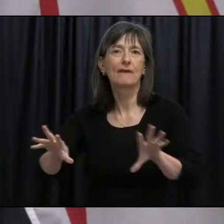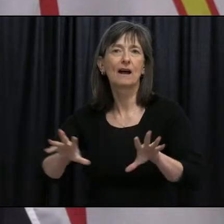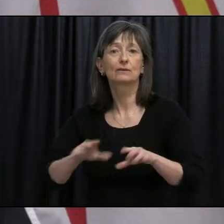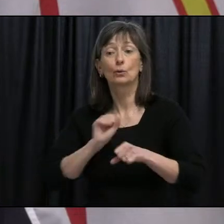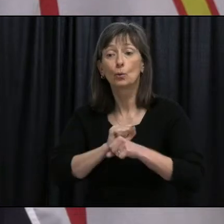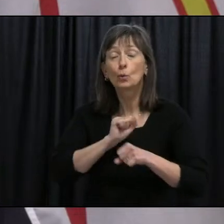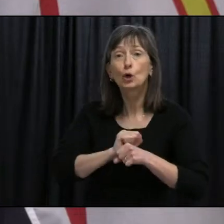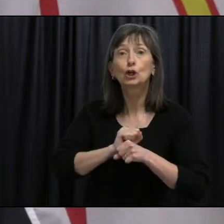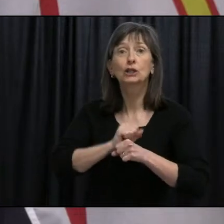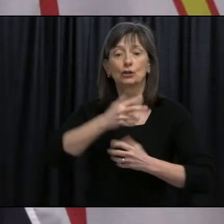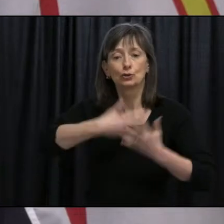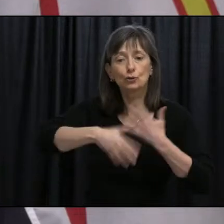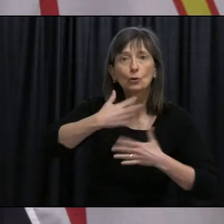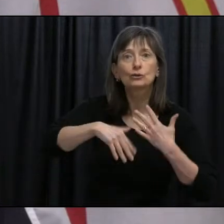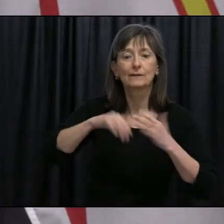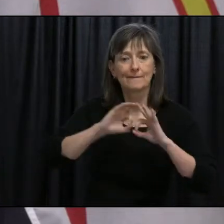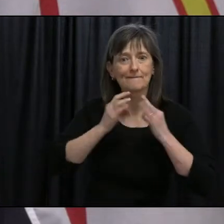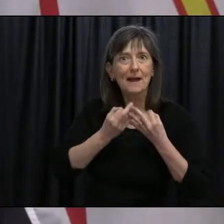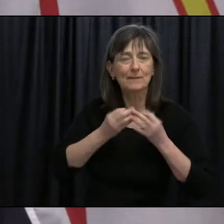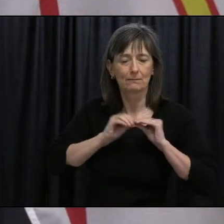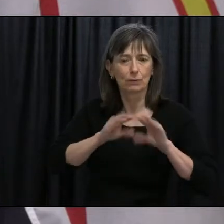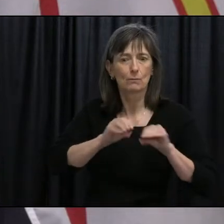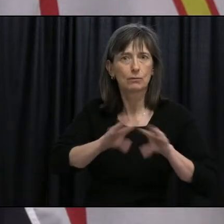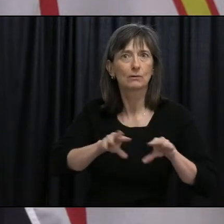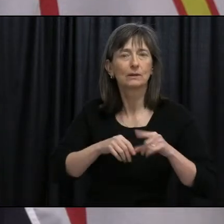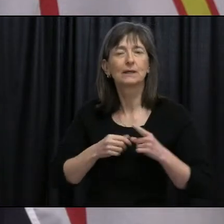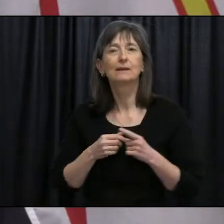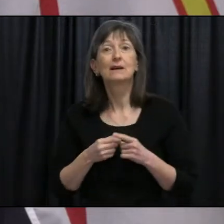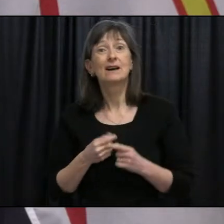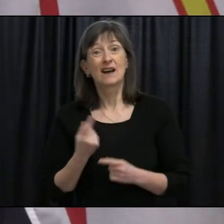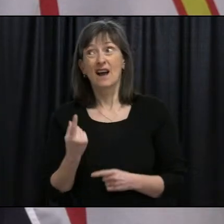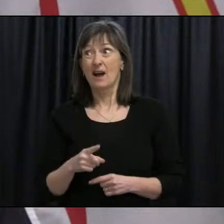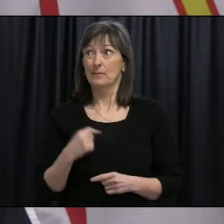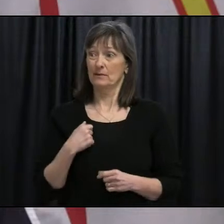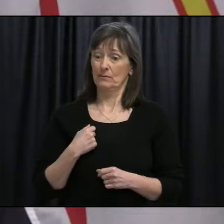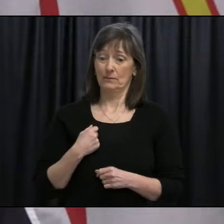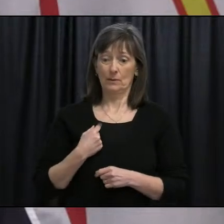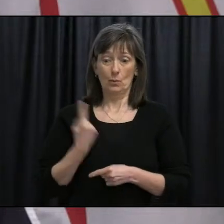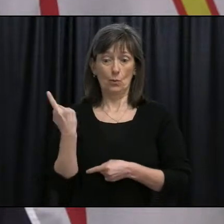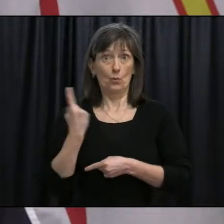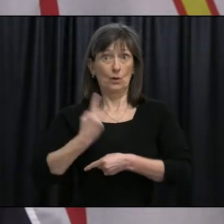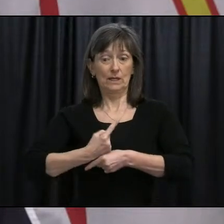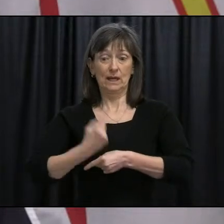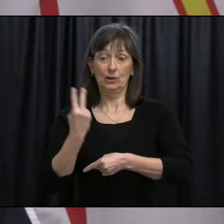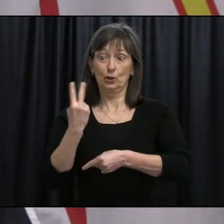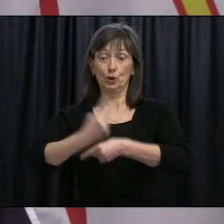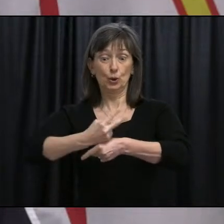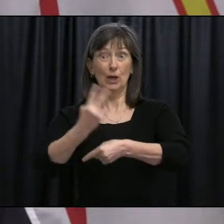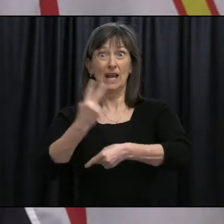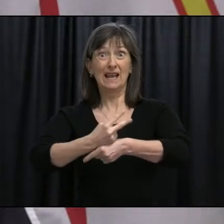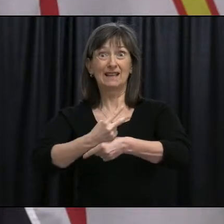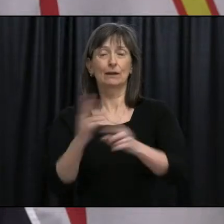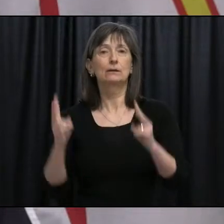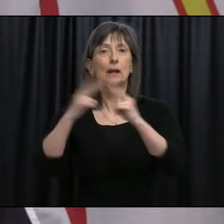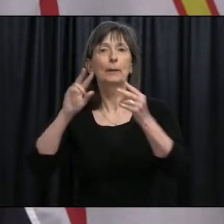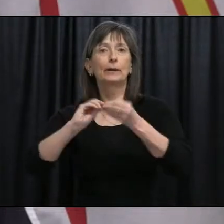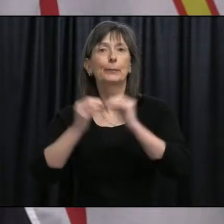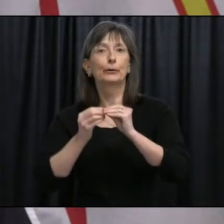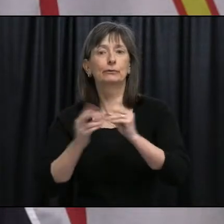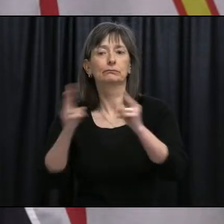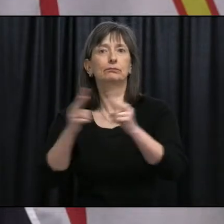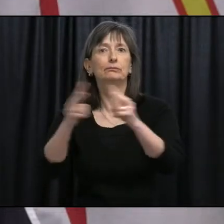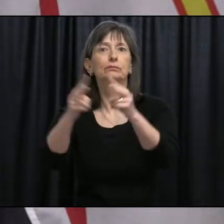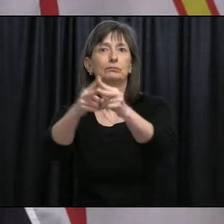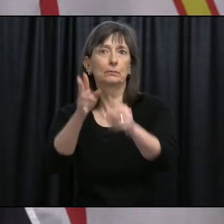workplaces. Our case counts were doubling in slightly less than every 2 days. We were